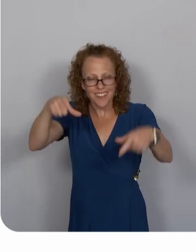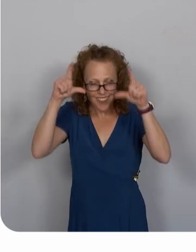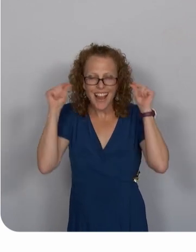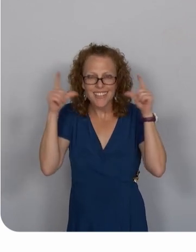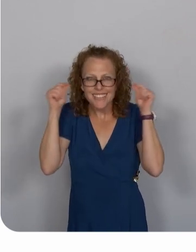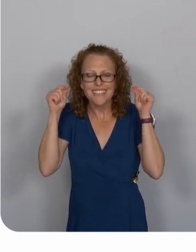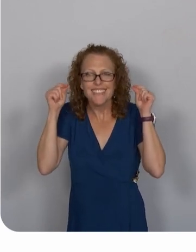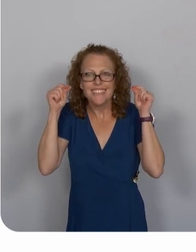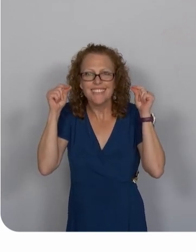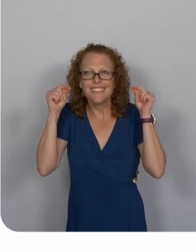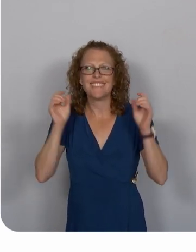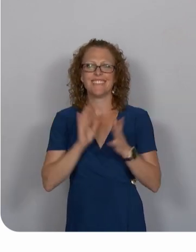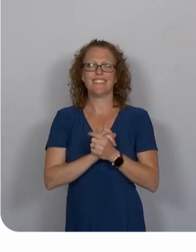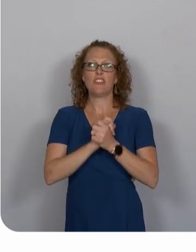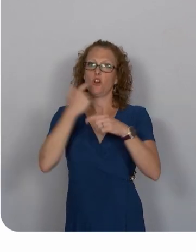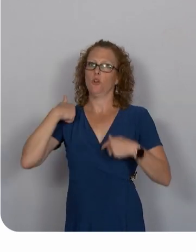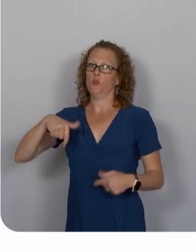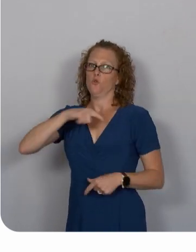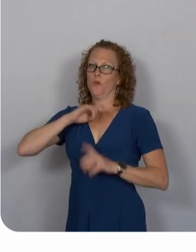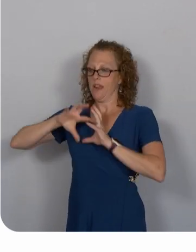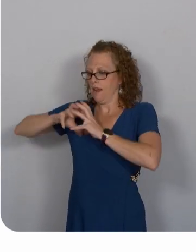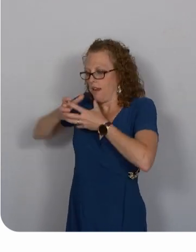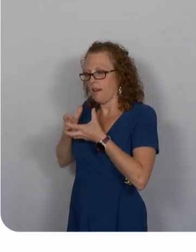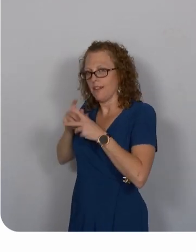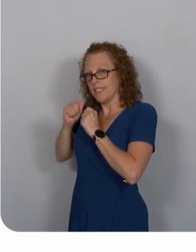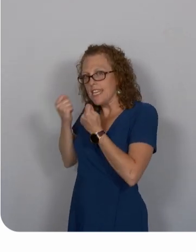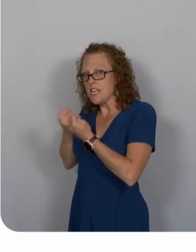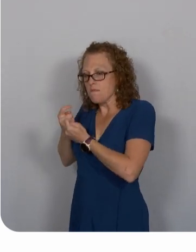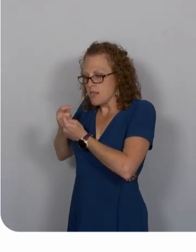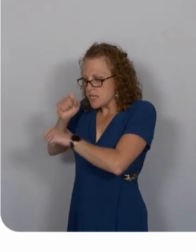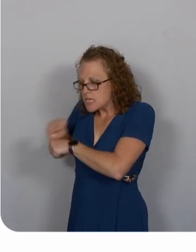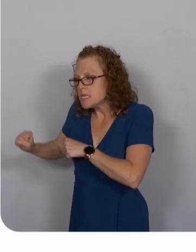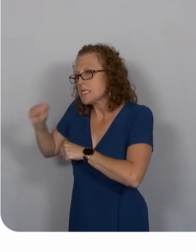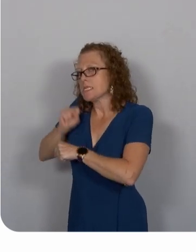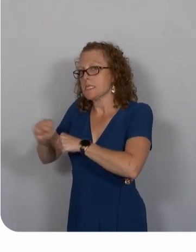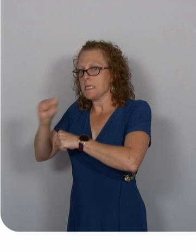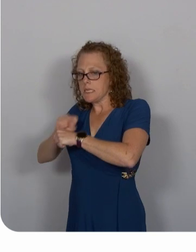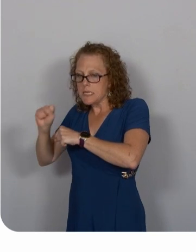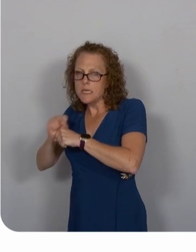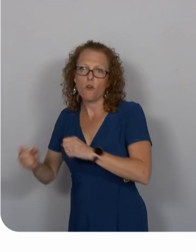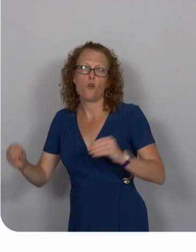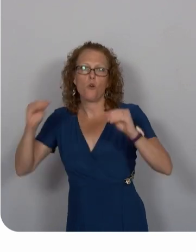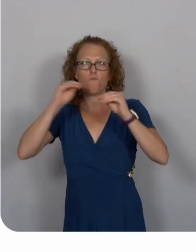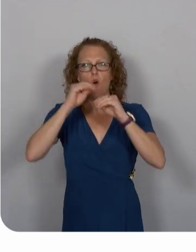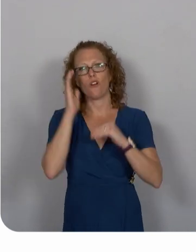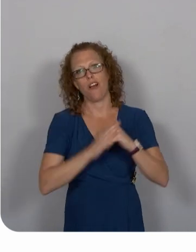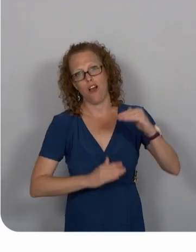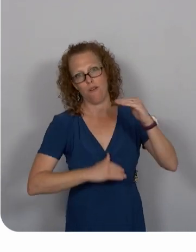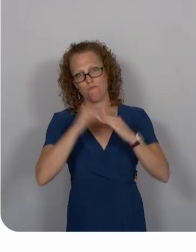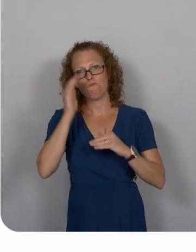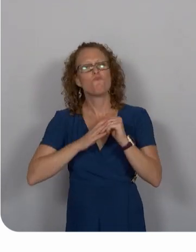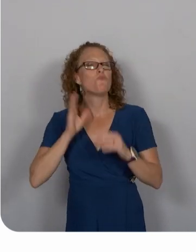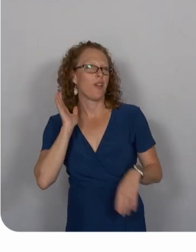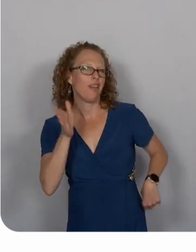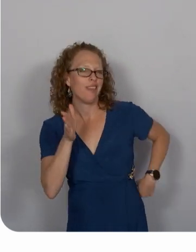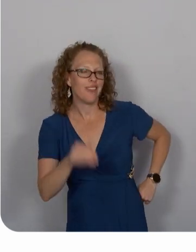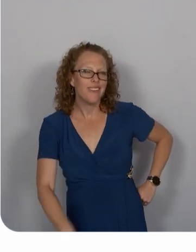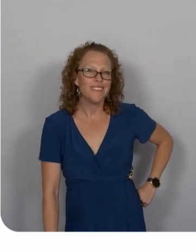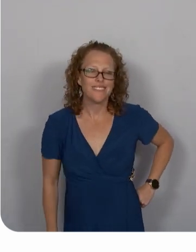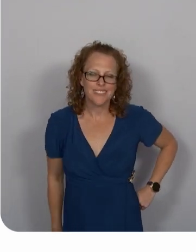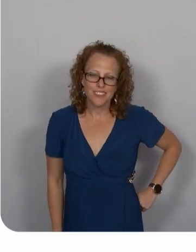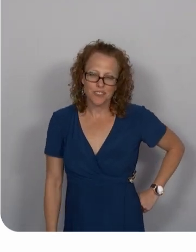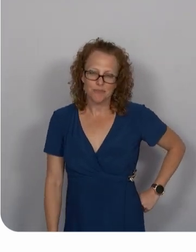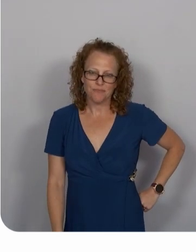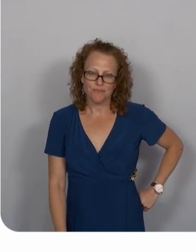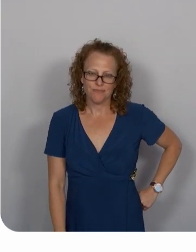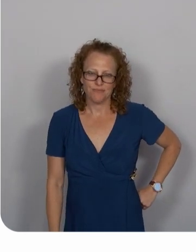put in a lot of work to make them even more stylish and comfortable than ever before.